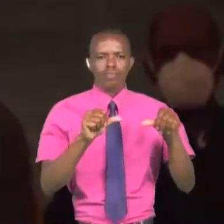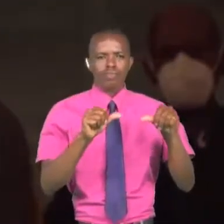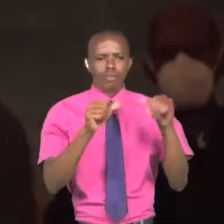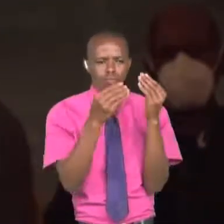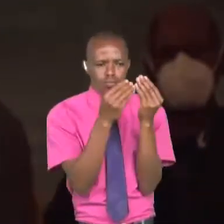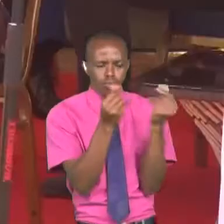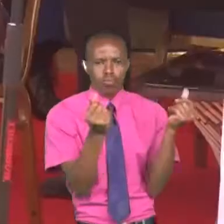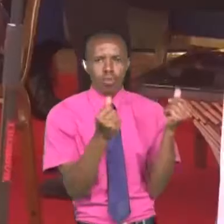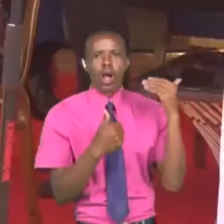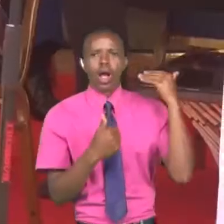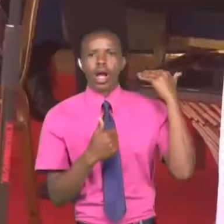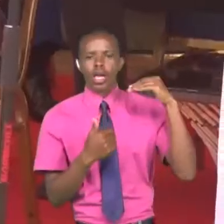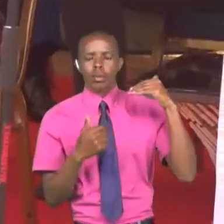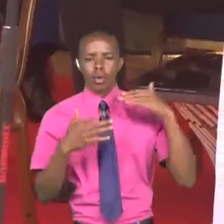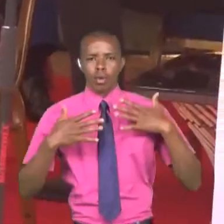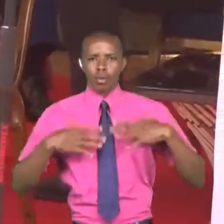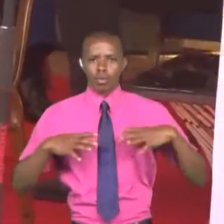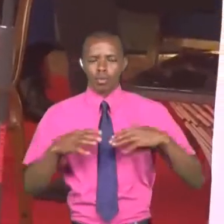they are.